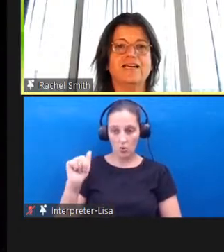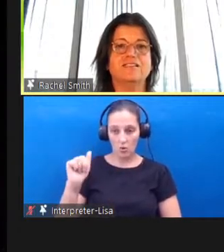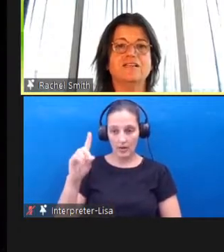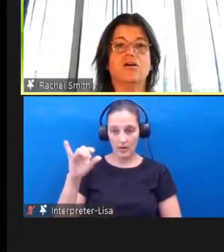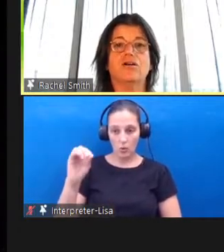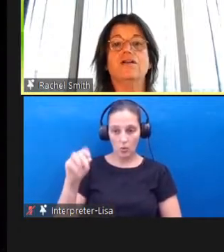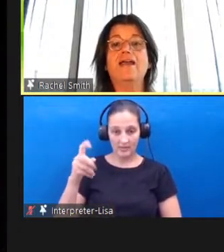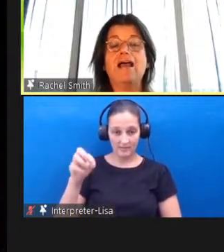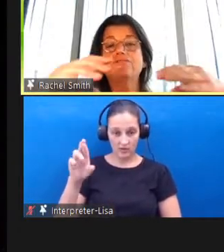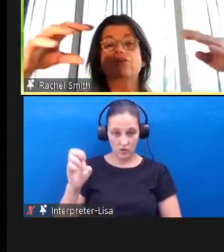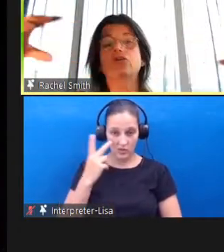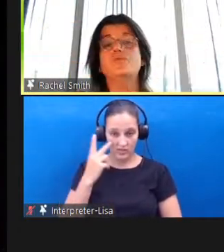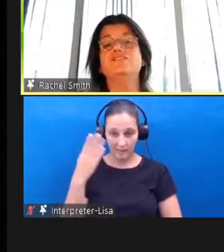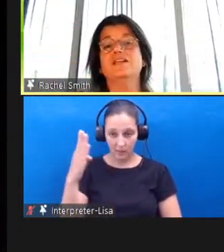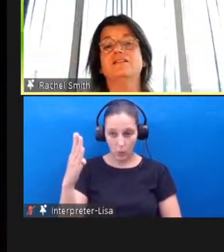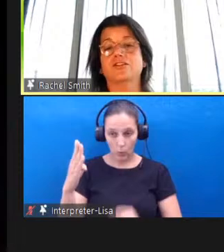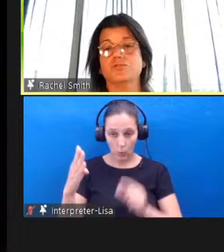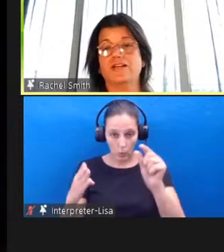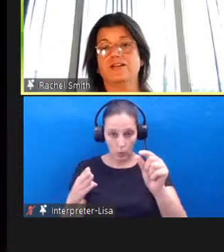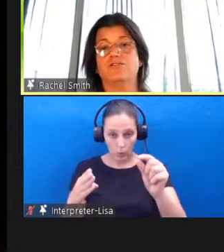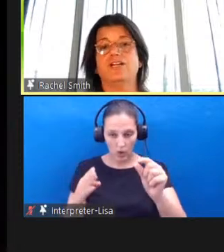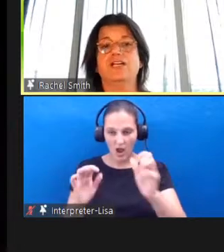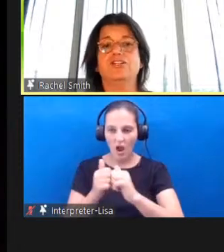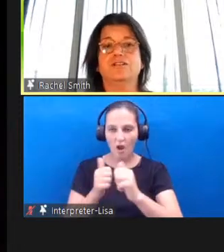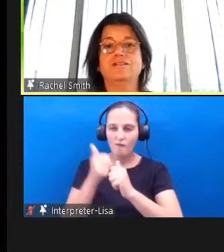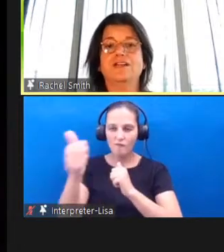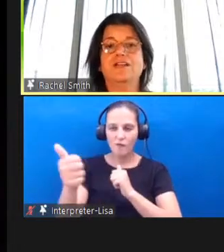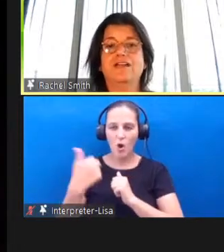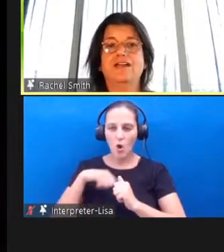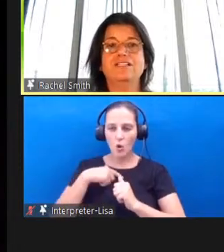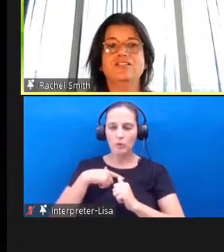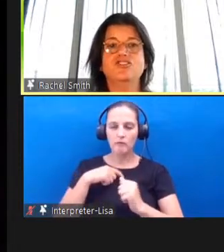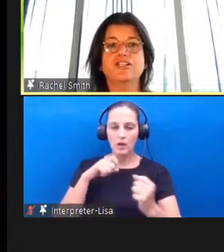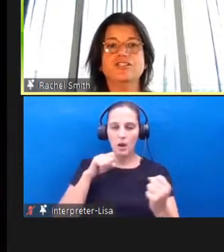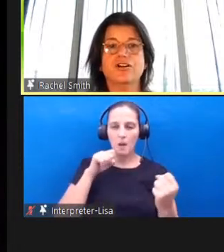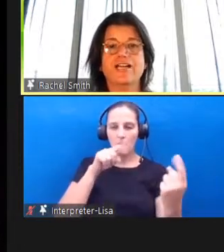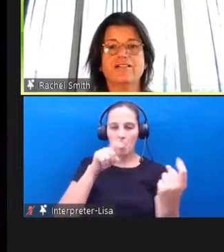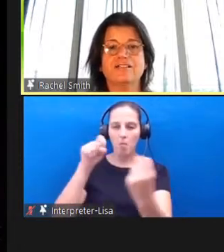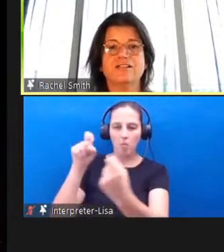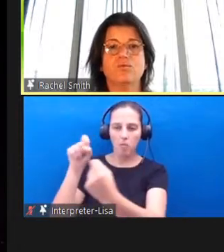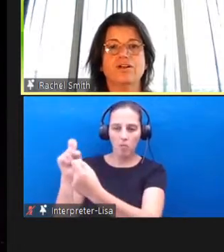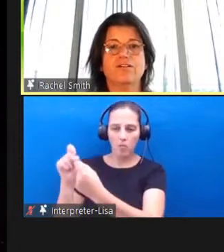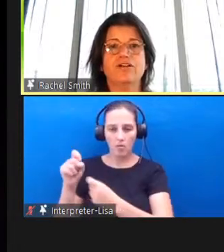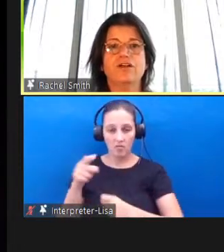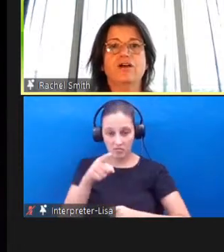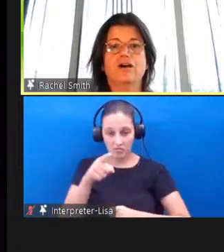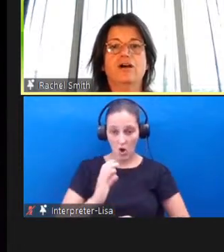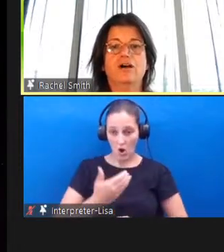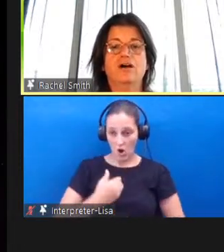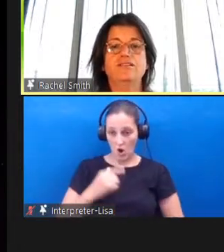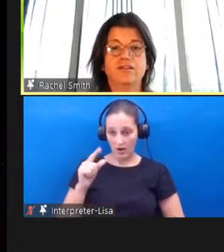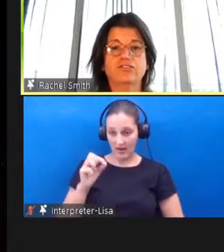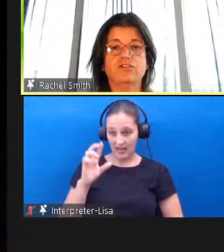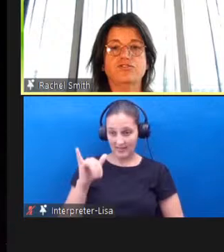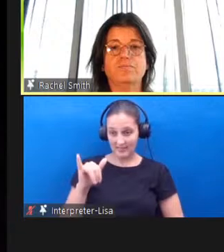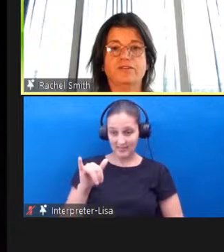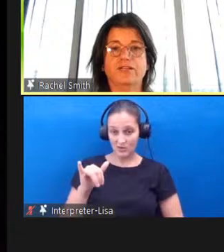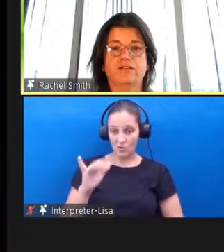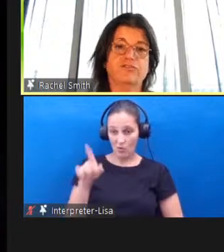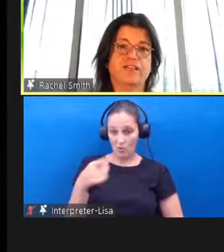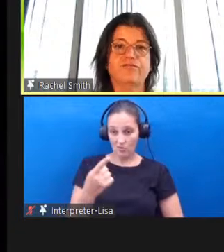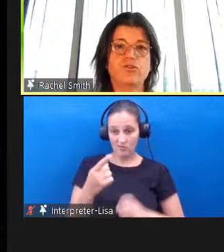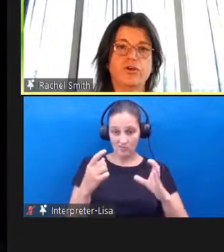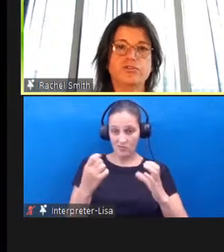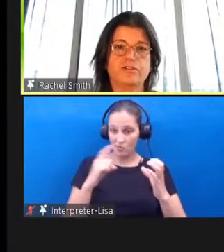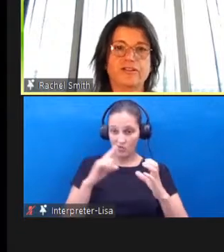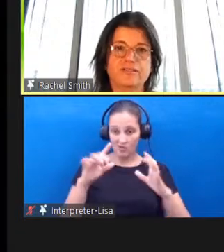dot, that's how far we've sent electromagnetic radiation. And this is just our galaxy, one of several hundred billion,